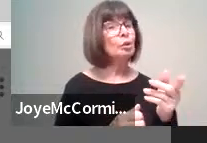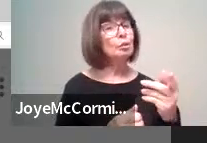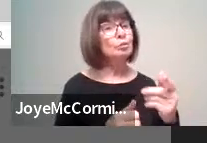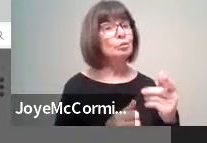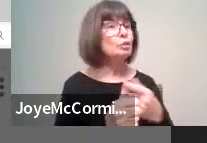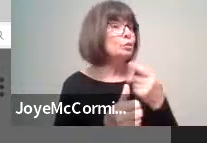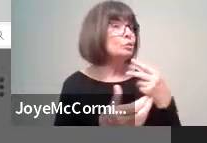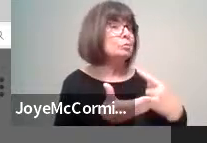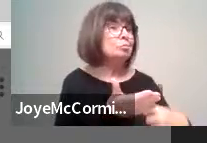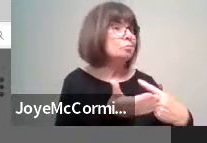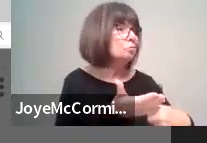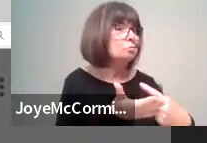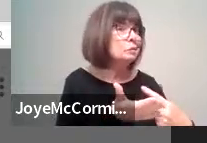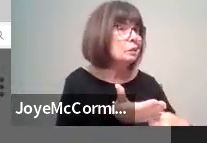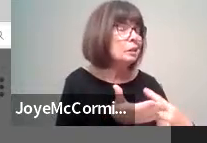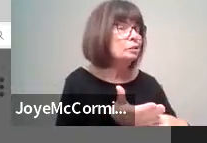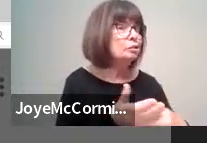discussion.